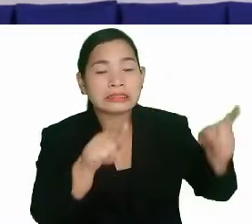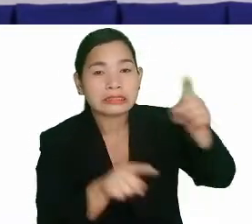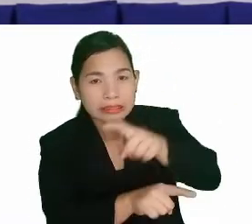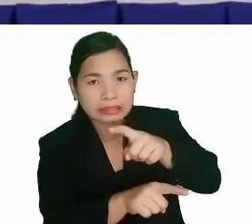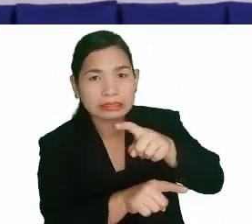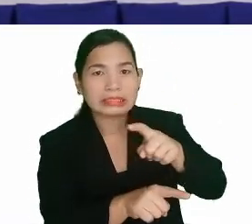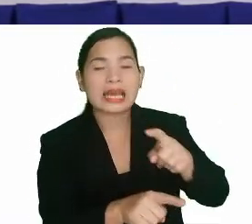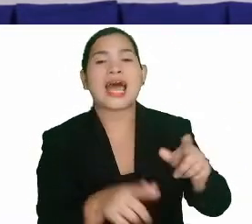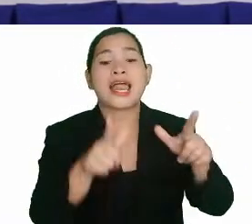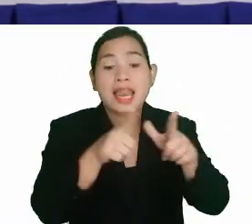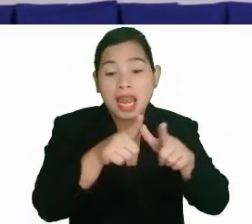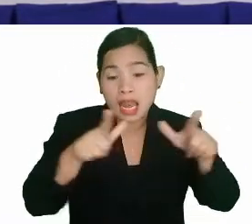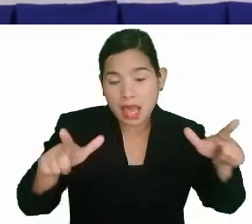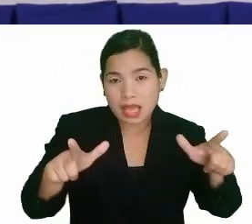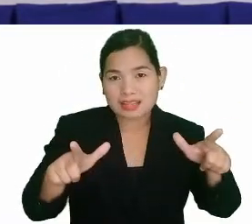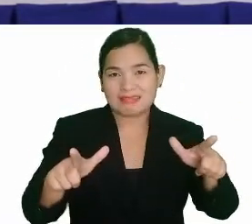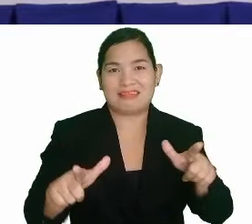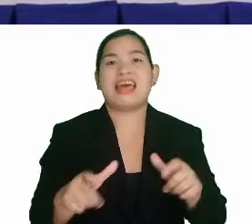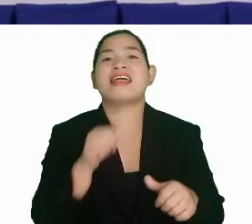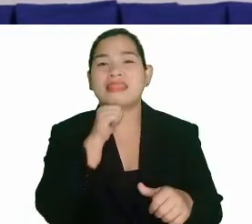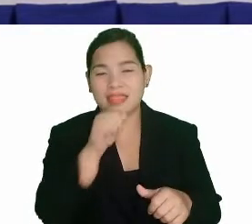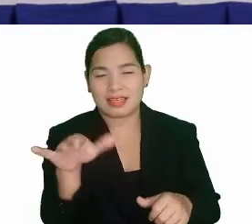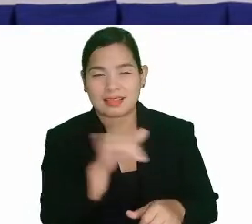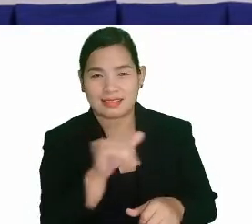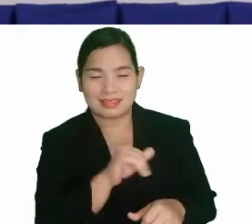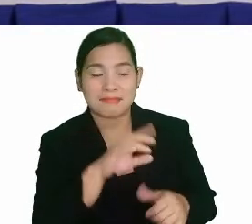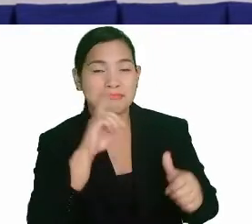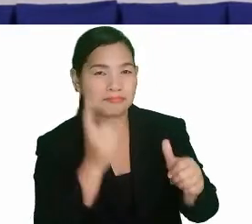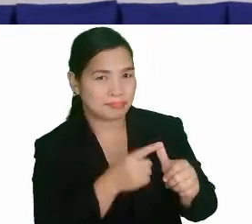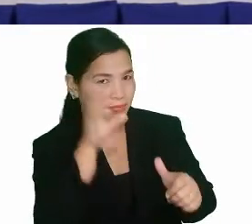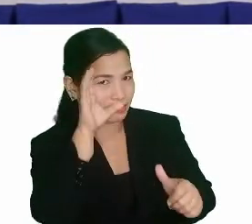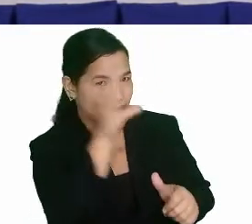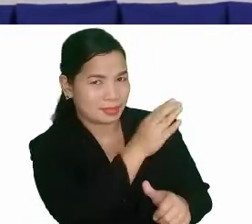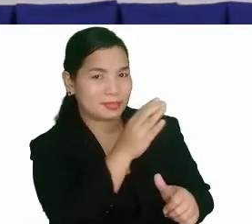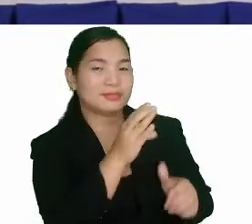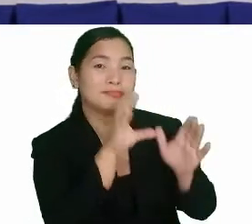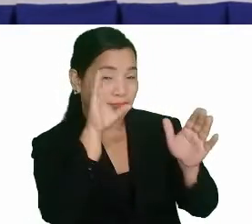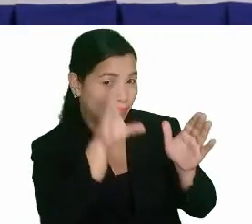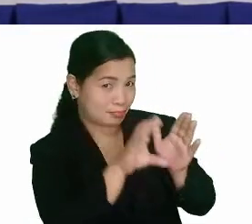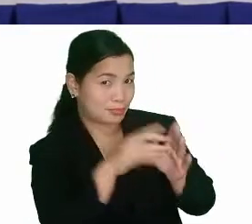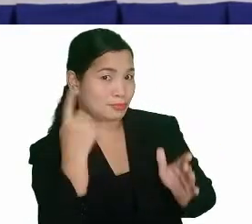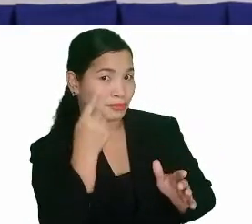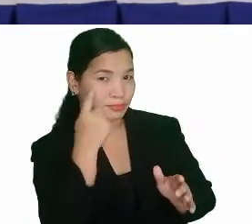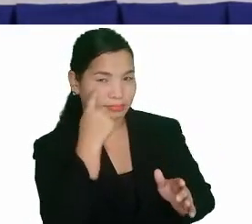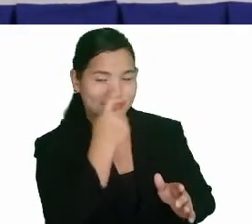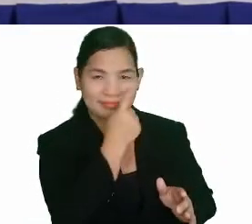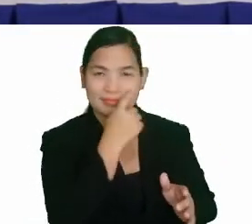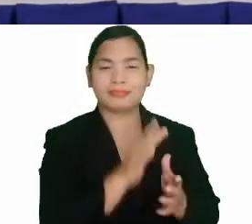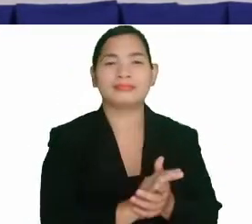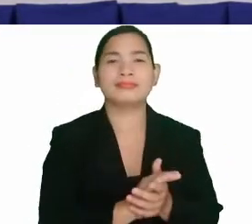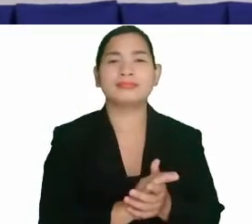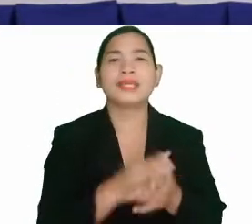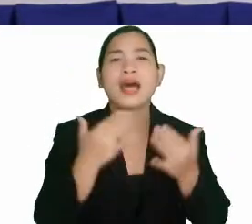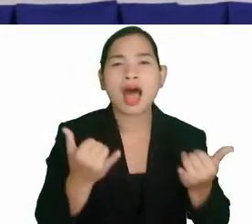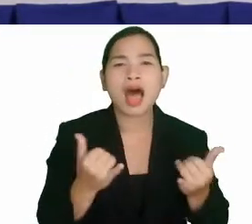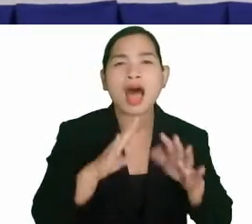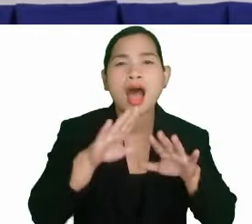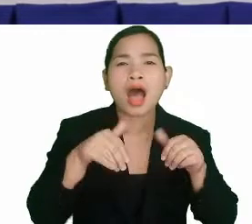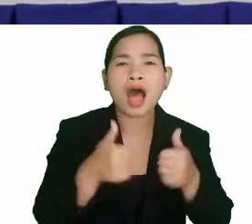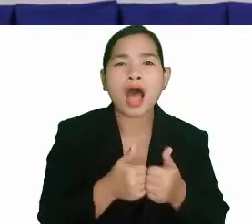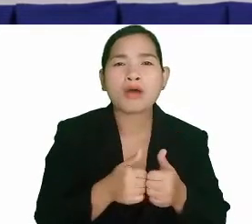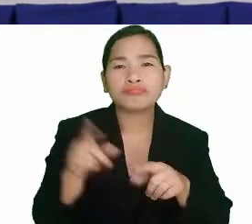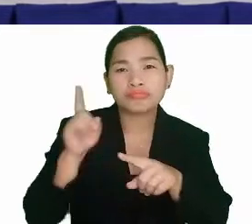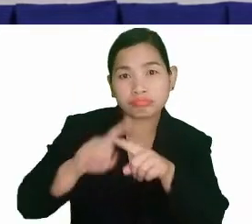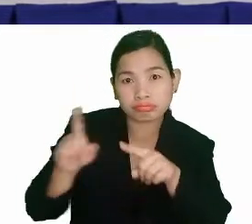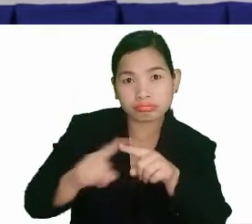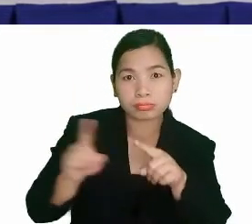enlarged as compared to the first picture. So how does letter E in the first picture differ from the second